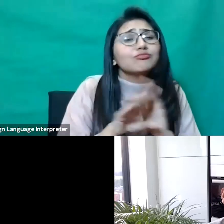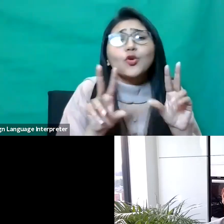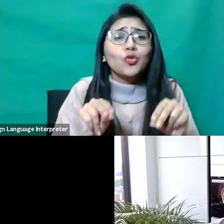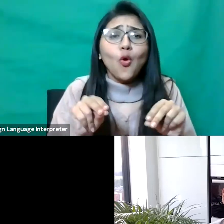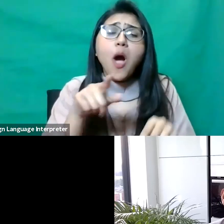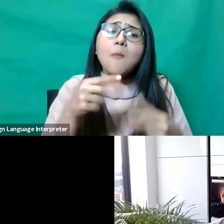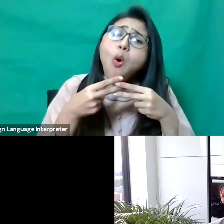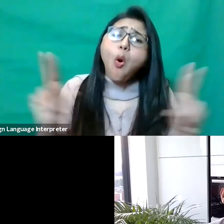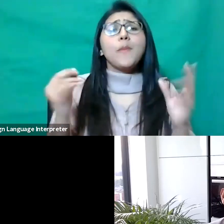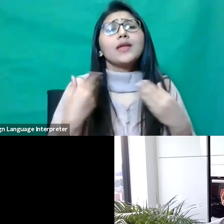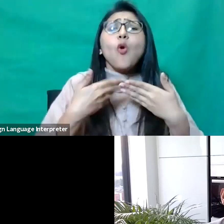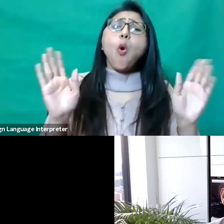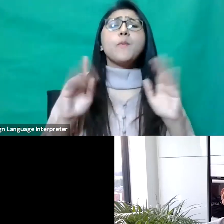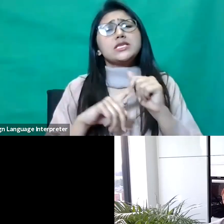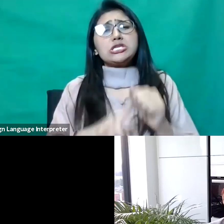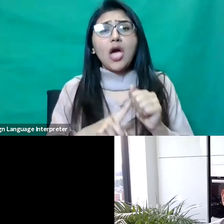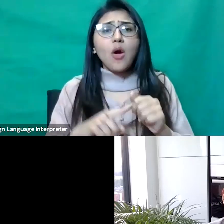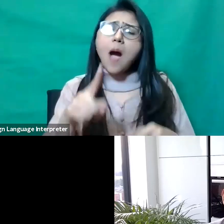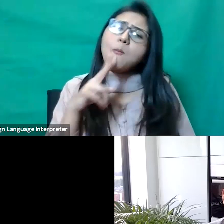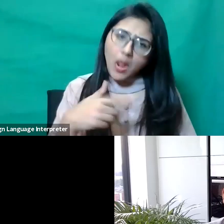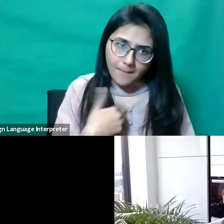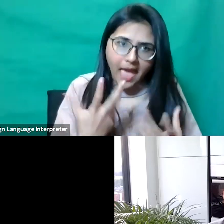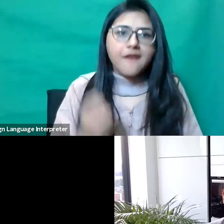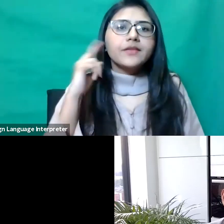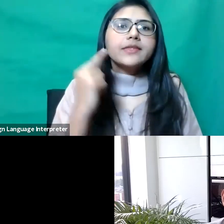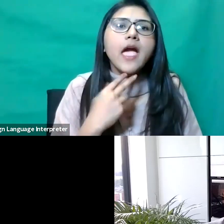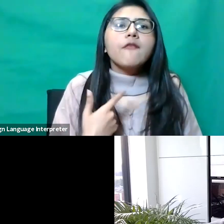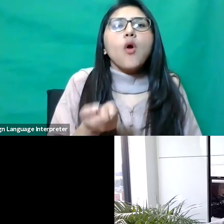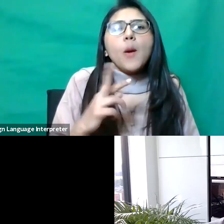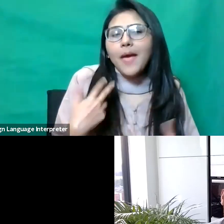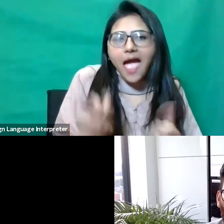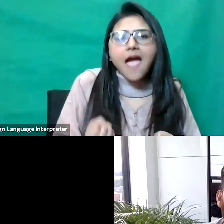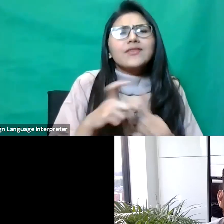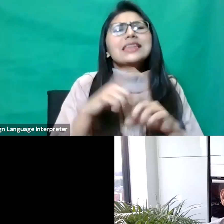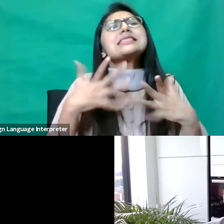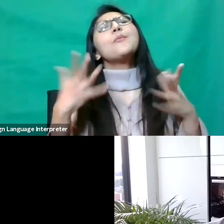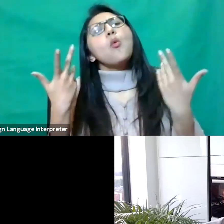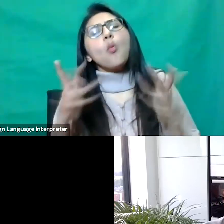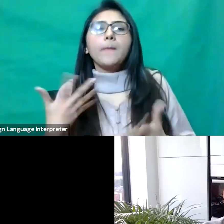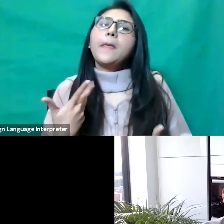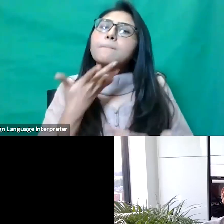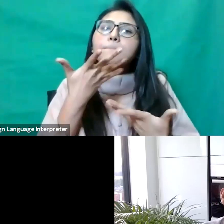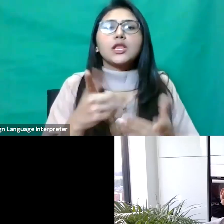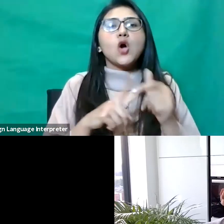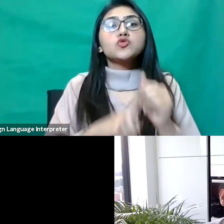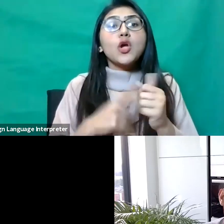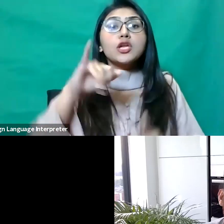open. That's important. But I mean, just raise awareness about this disability in the workplace is very